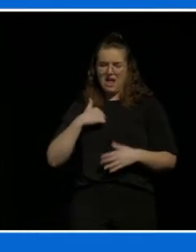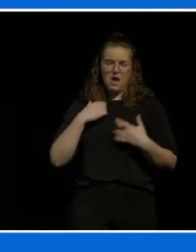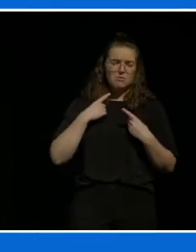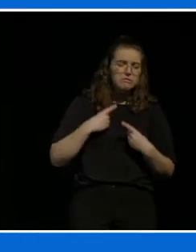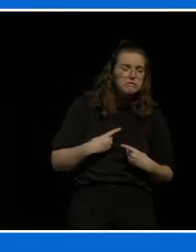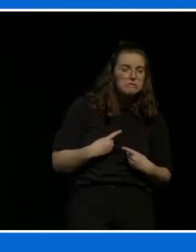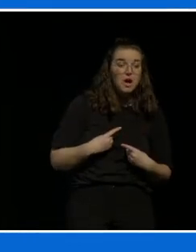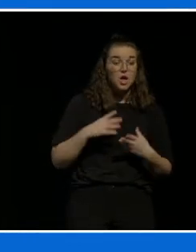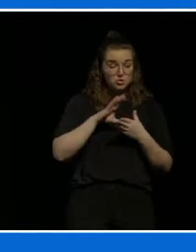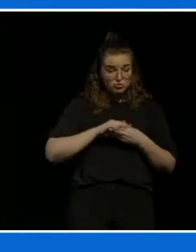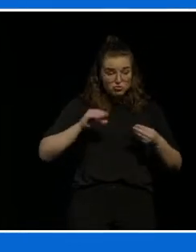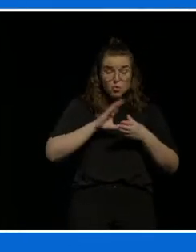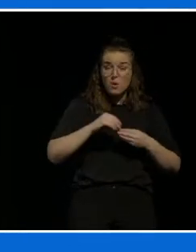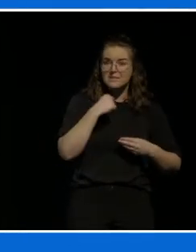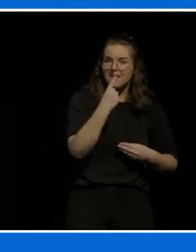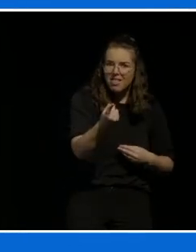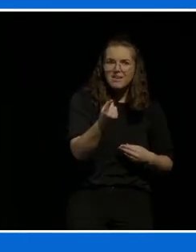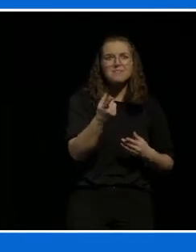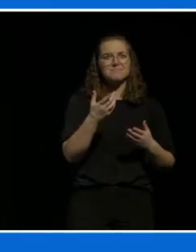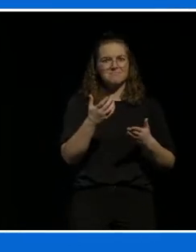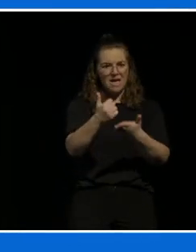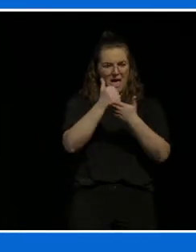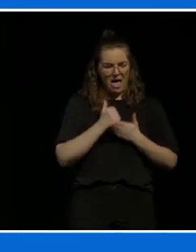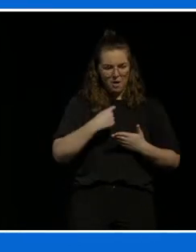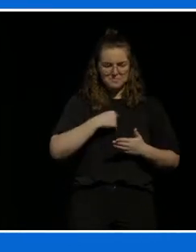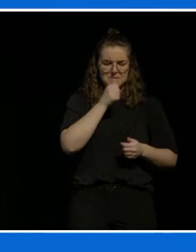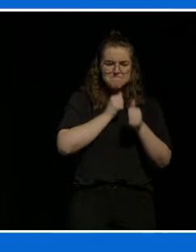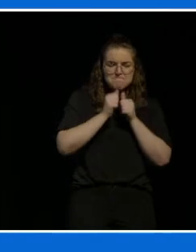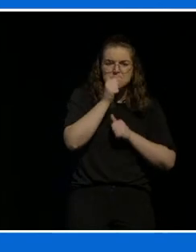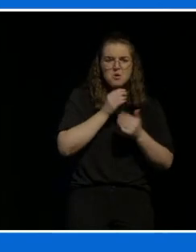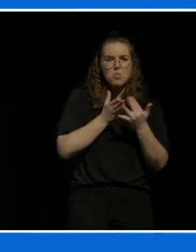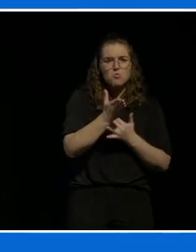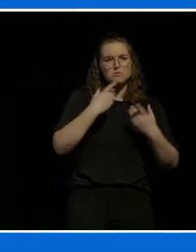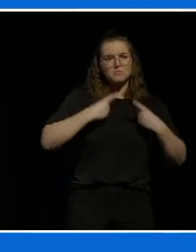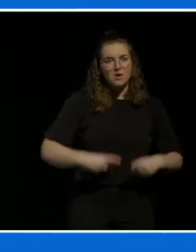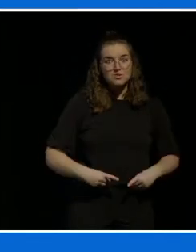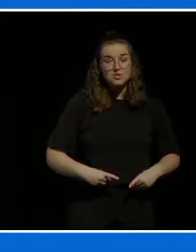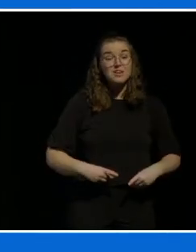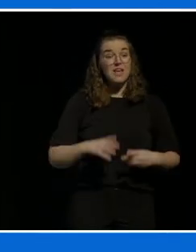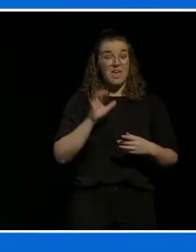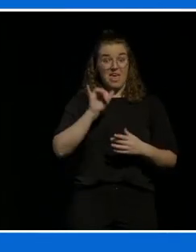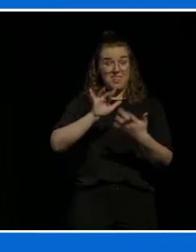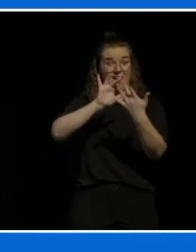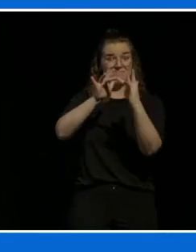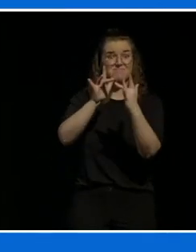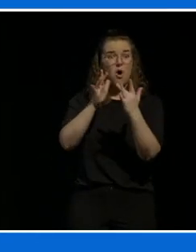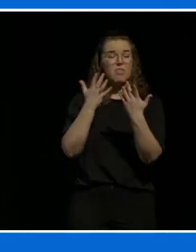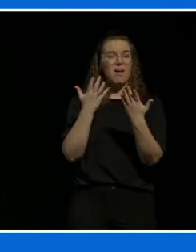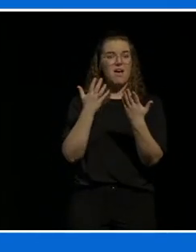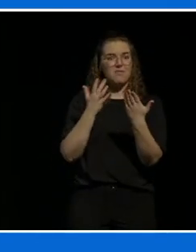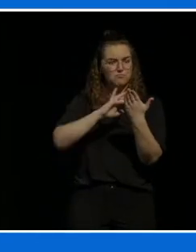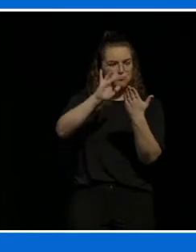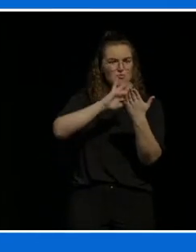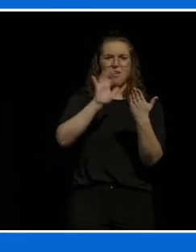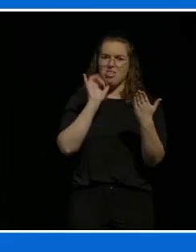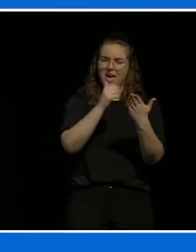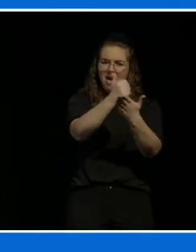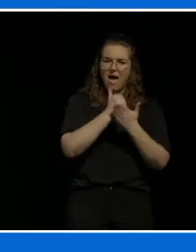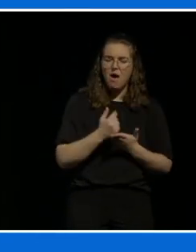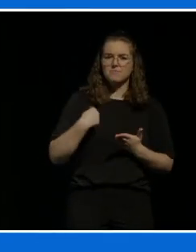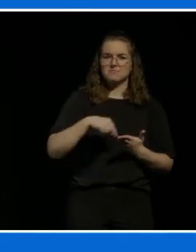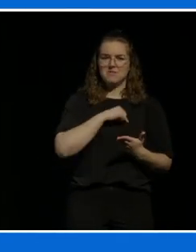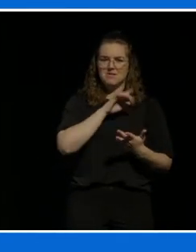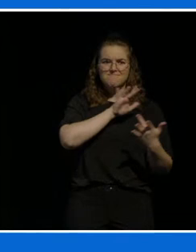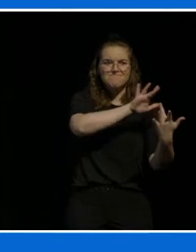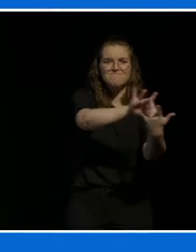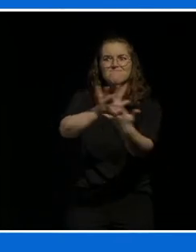I coped with my battle with depression, and the digital world was a way that that story touched millions of people around the world. And I